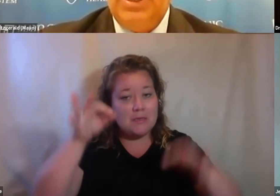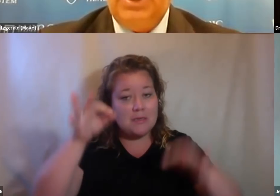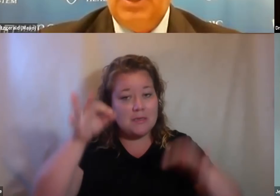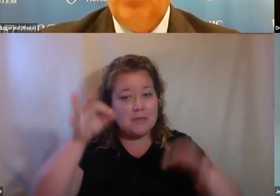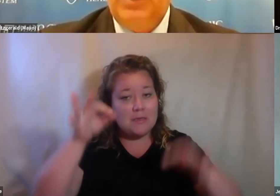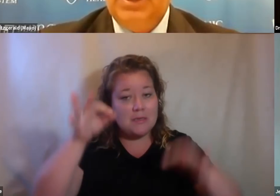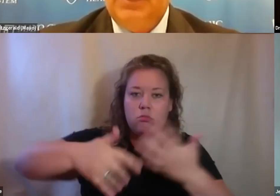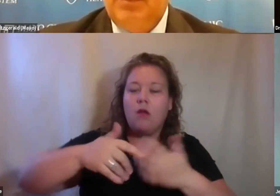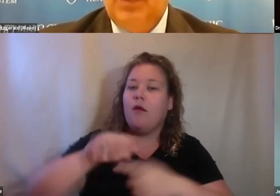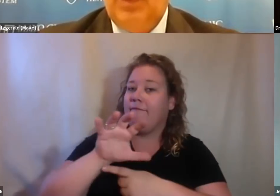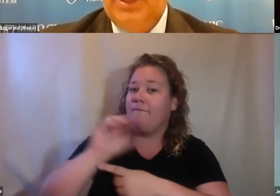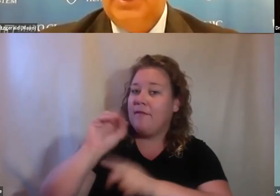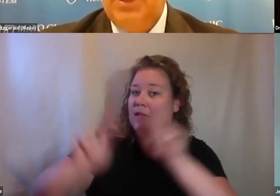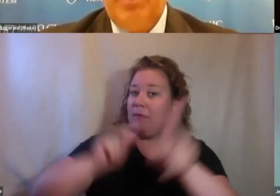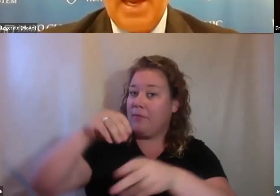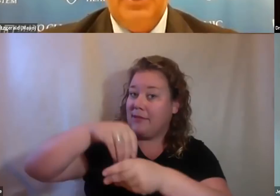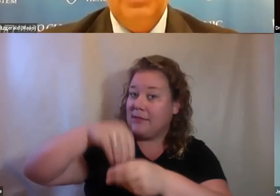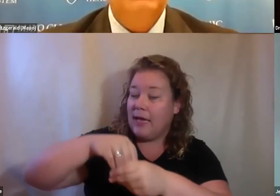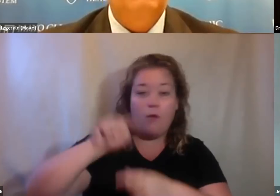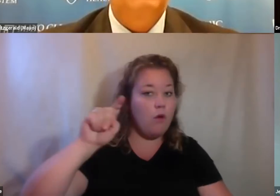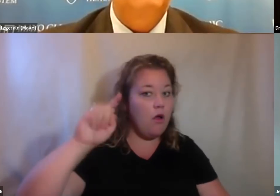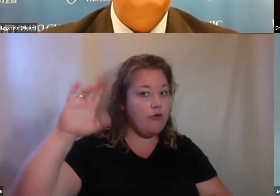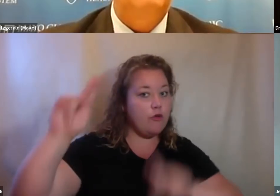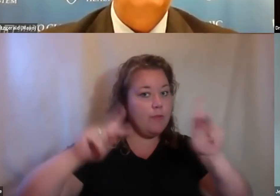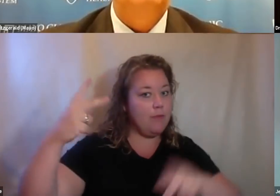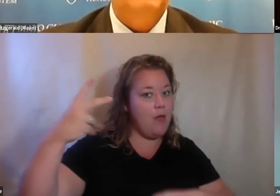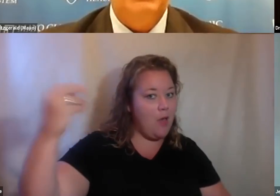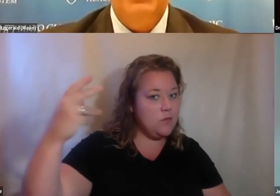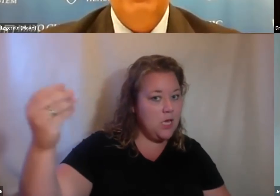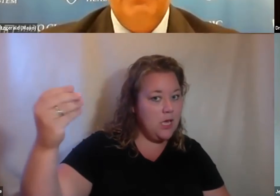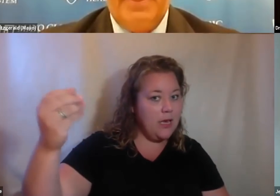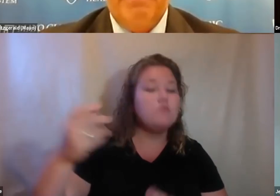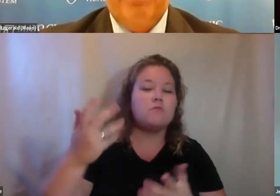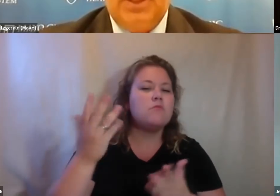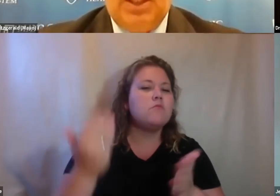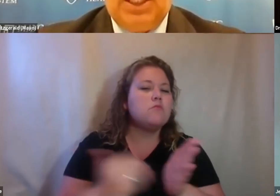outdoors. And again, we would want to continue with masking and physical distancing in those settings.